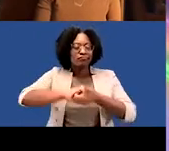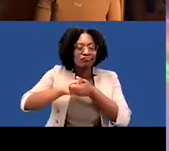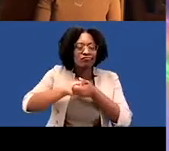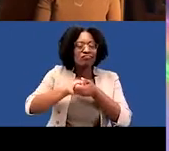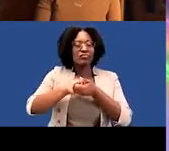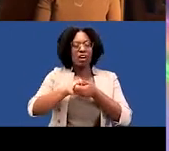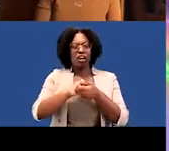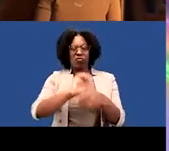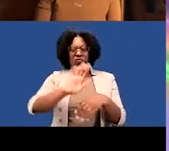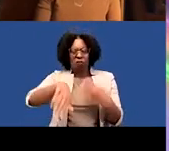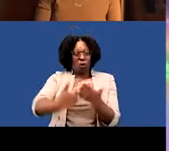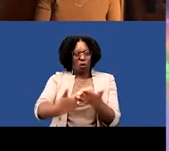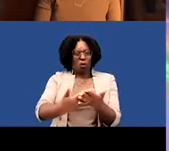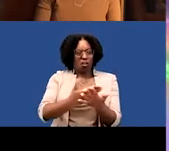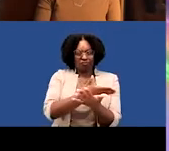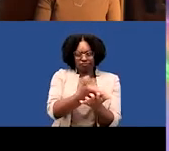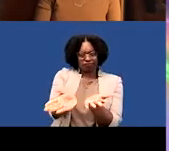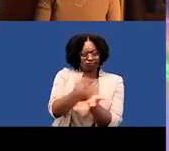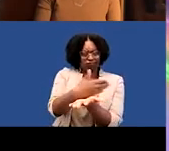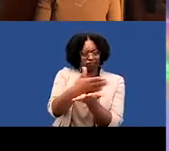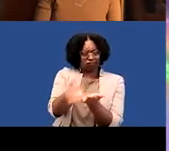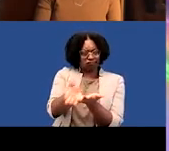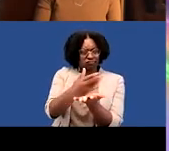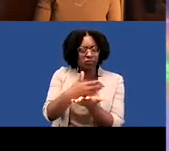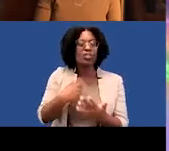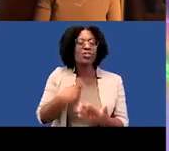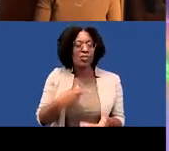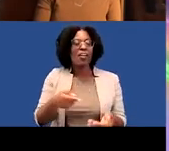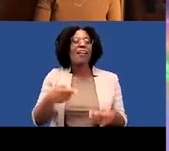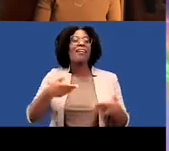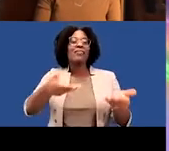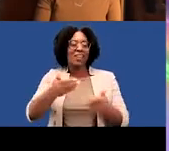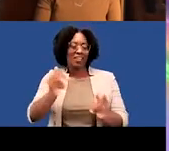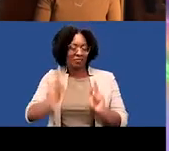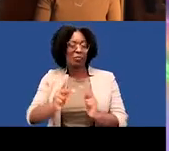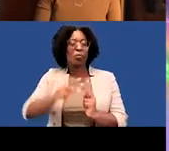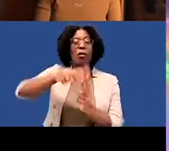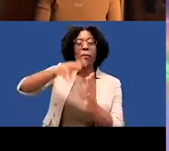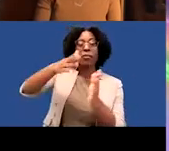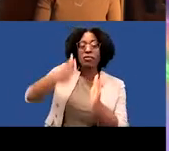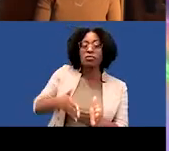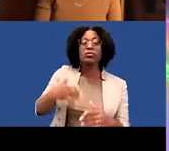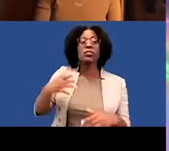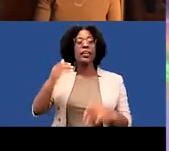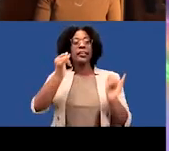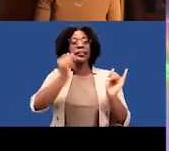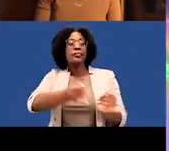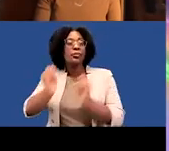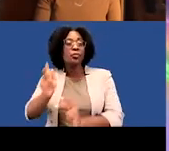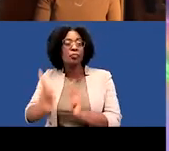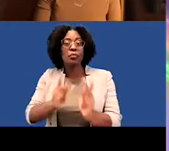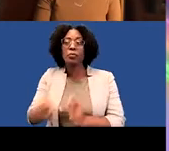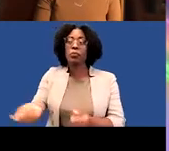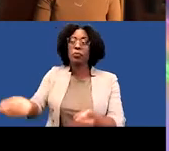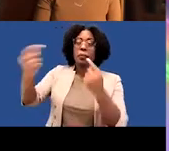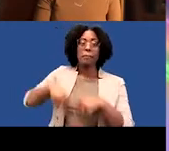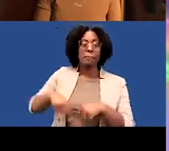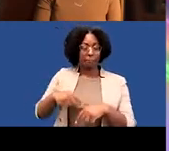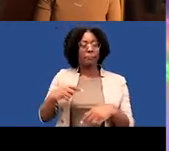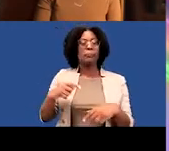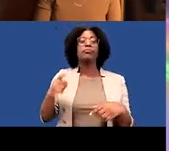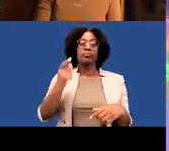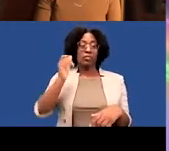individuals, collectives, and couples to sit for this project and sit for this work. Over 9 days in Brooklyn, I photographed